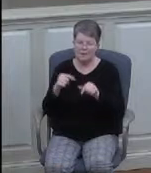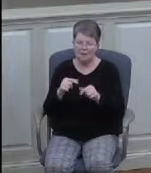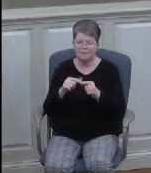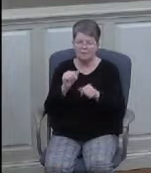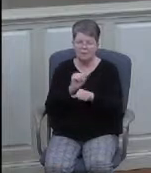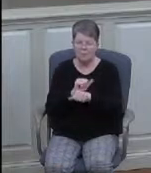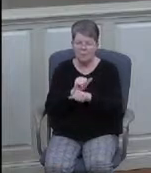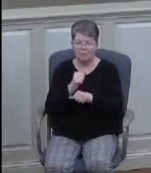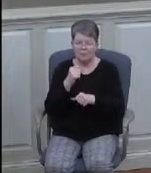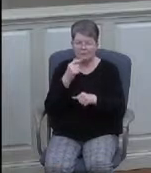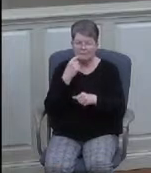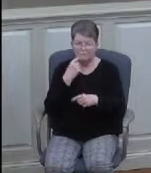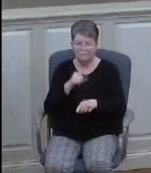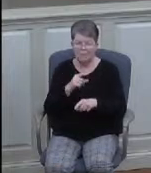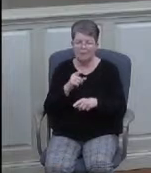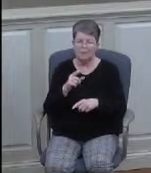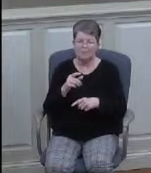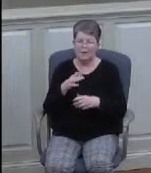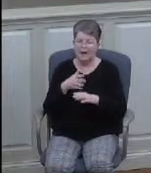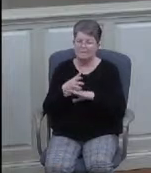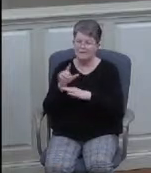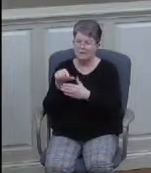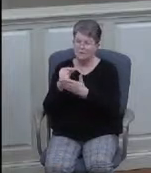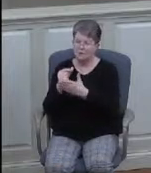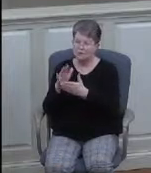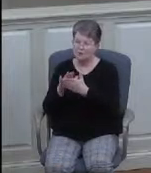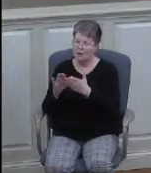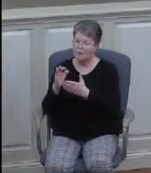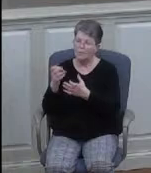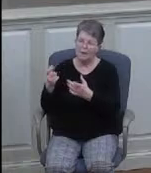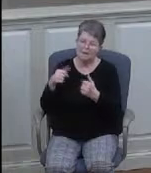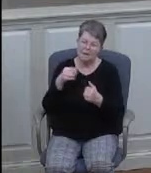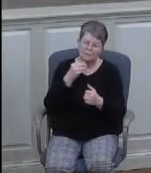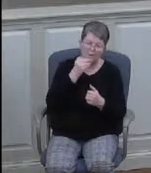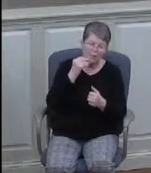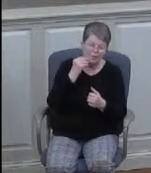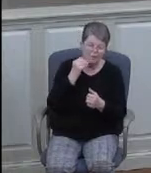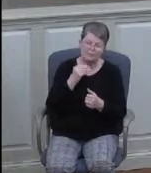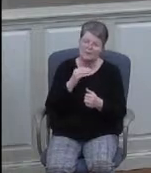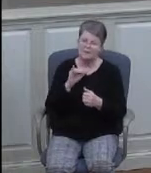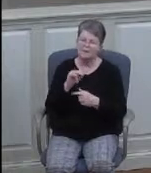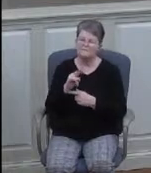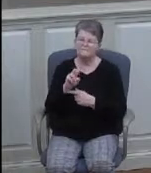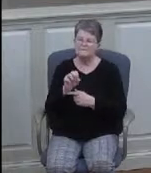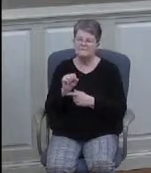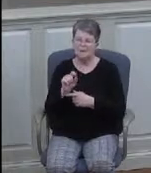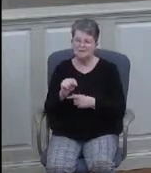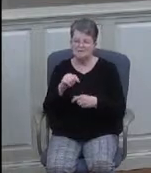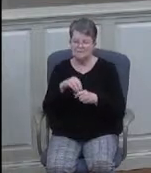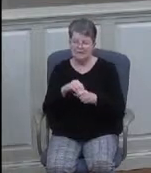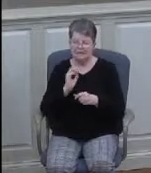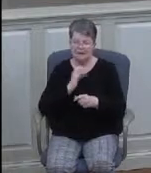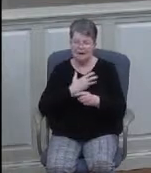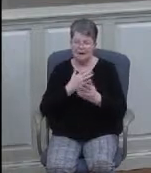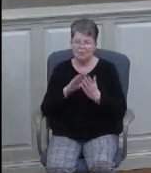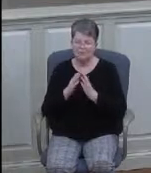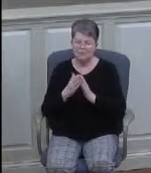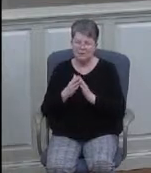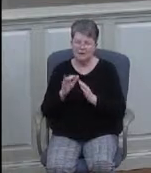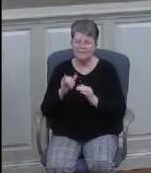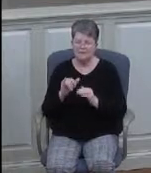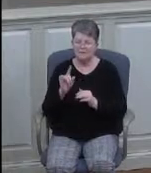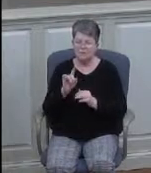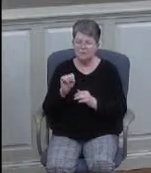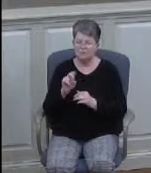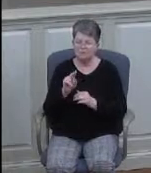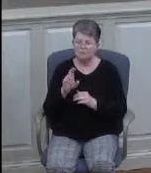individuals returning home to the community after they graduate from college and want to be invested in the community. And I think that's where succession planning and some of